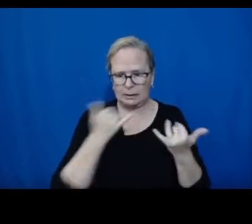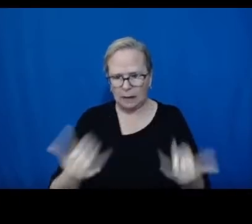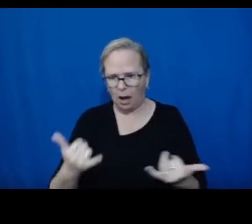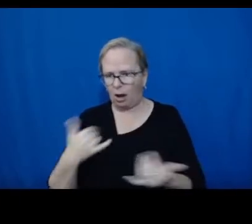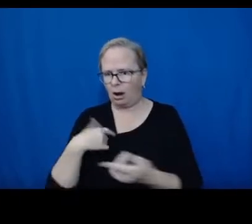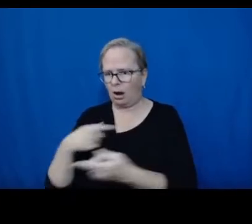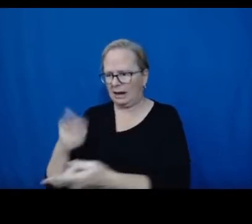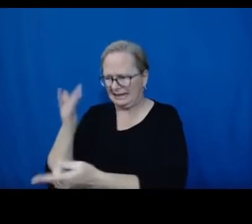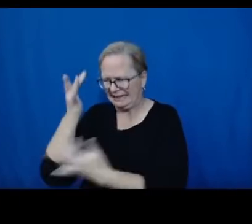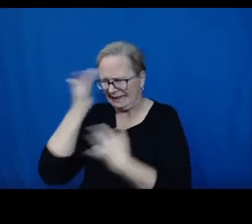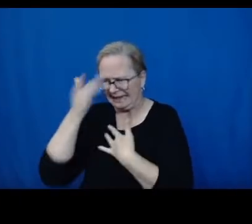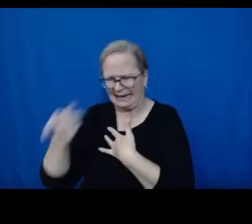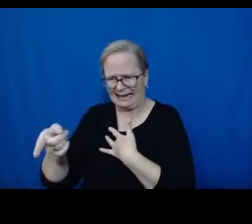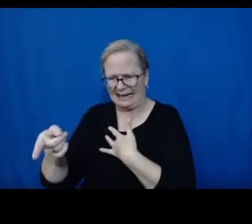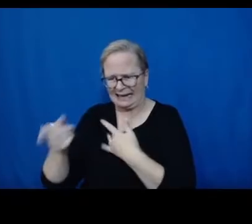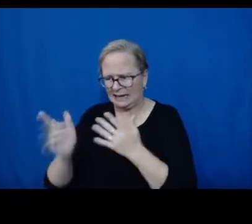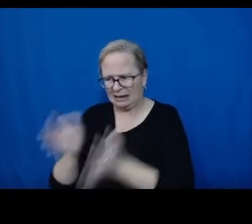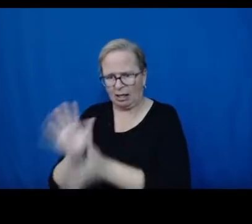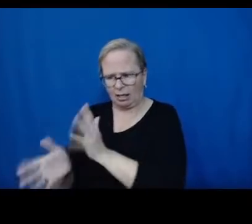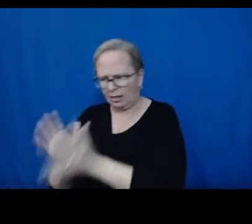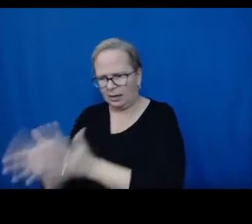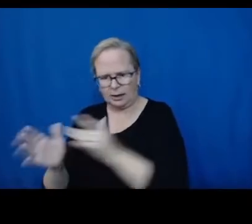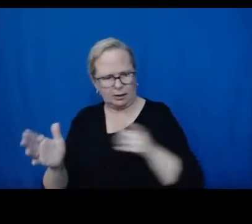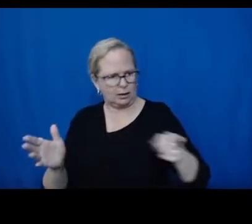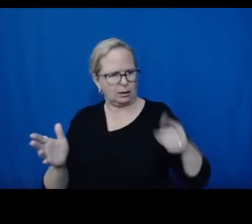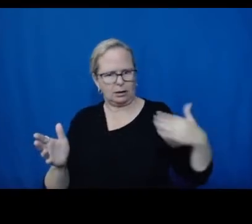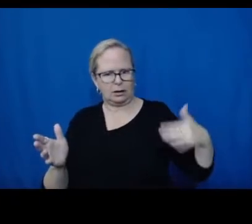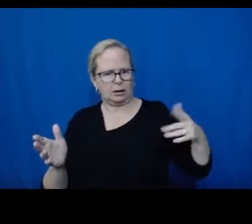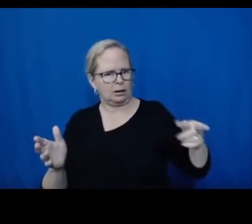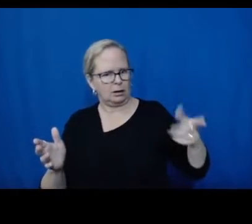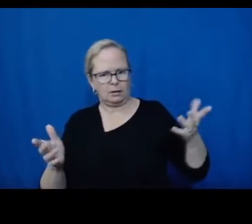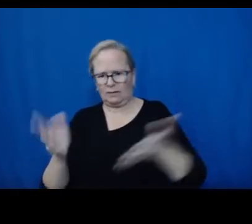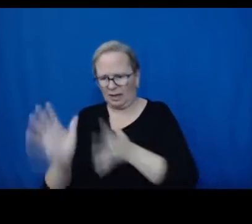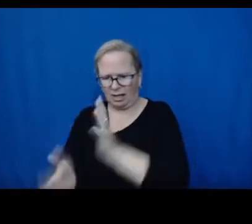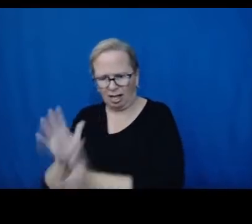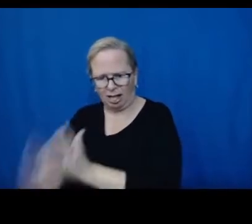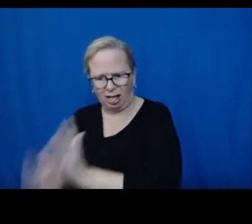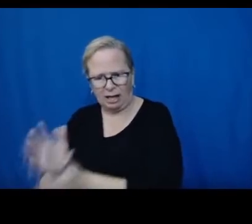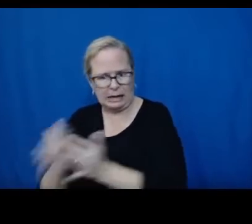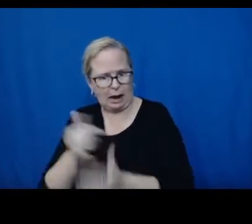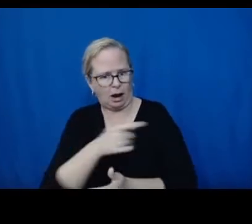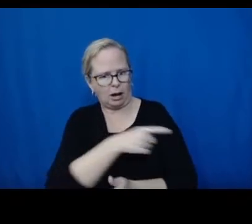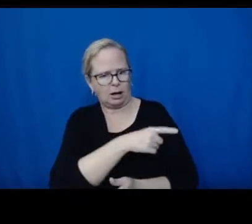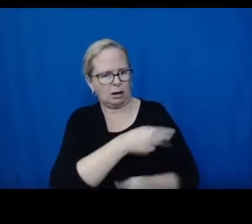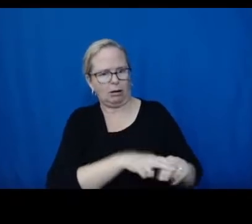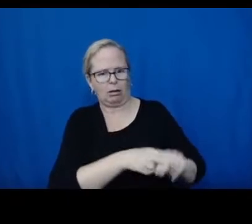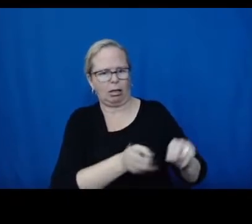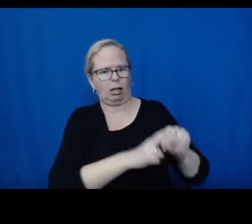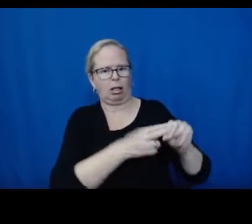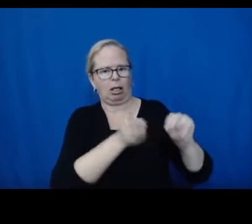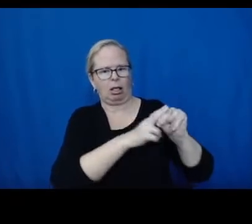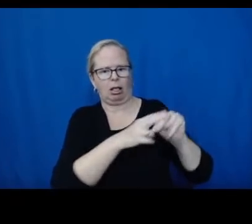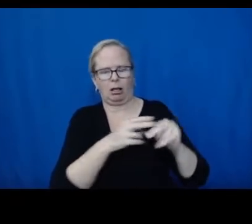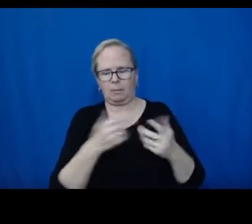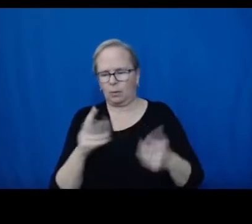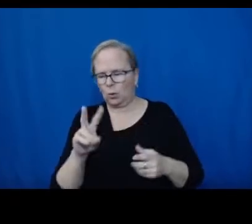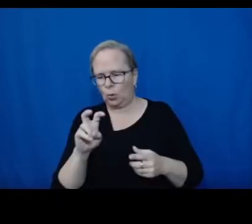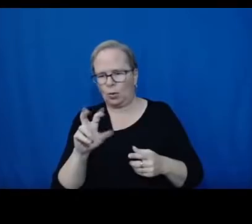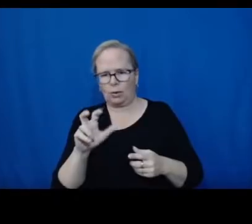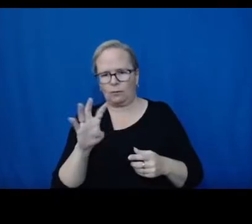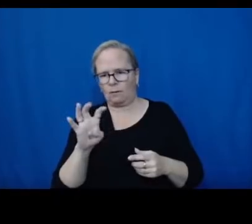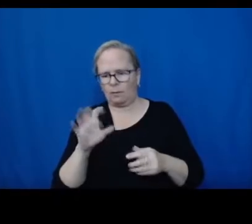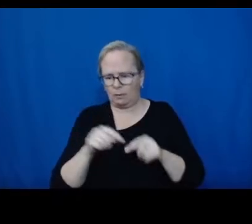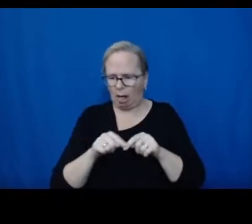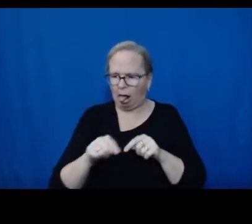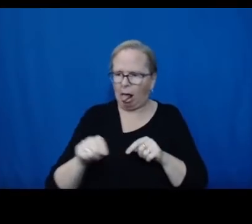care in these small communities when we are 200, 300, 400, 700 kilometers away. So we always have to have in the back of our mind of, okay, well, how